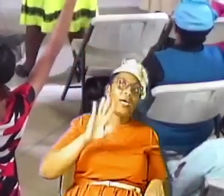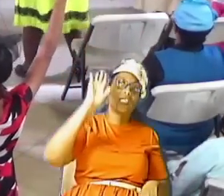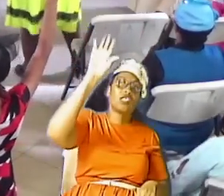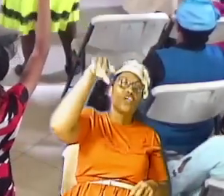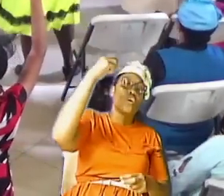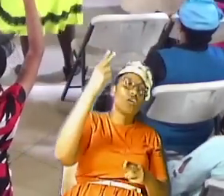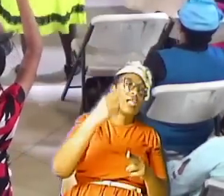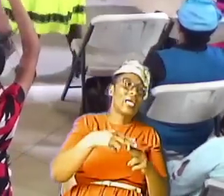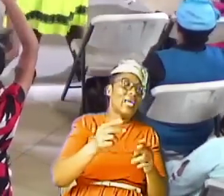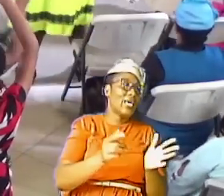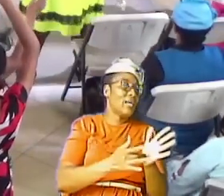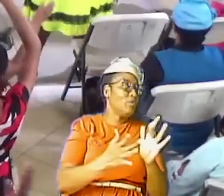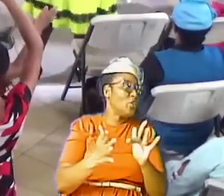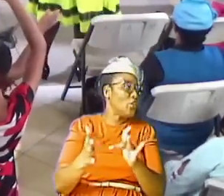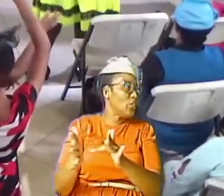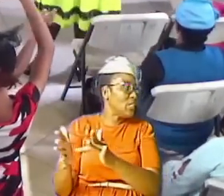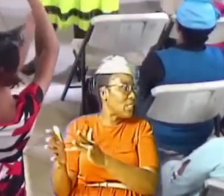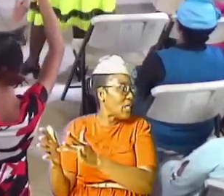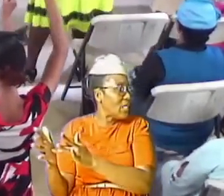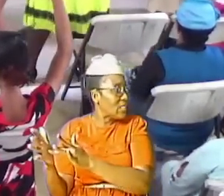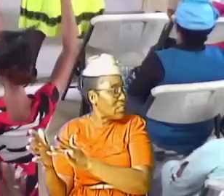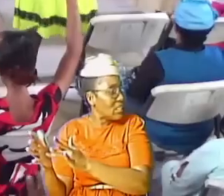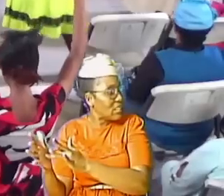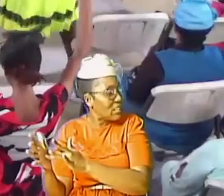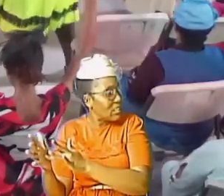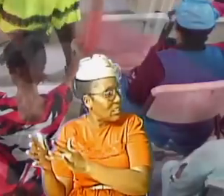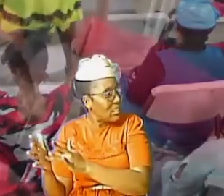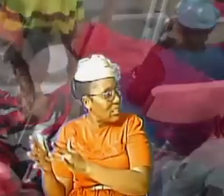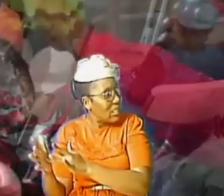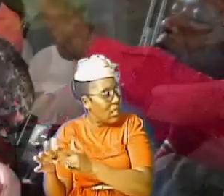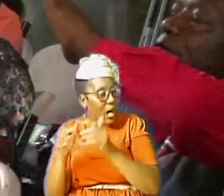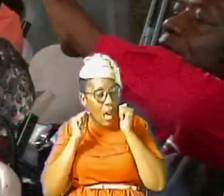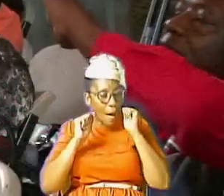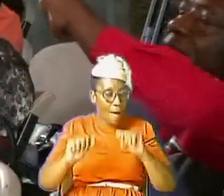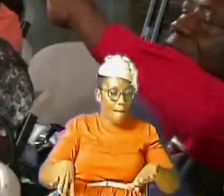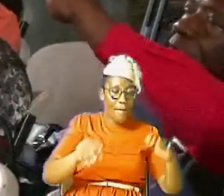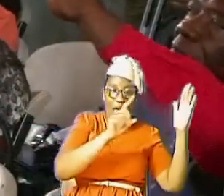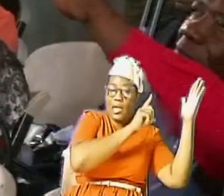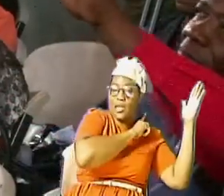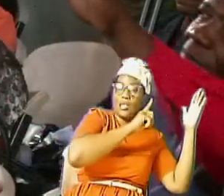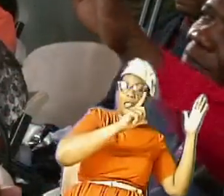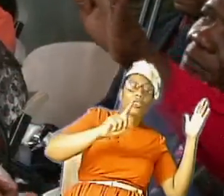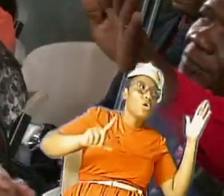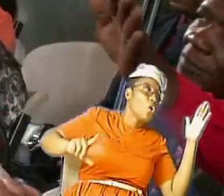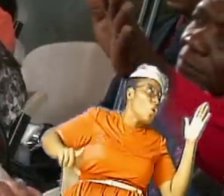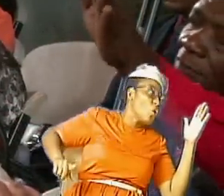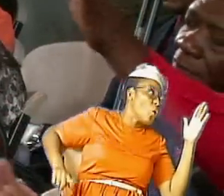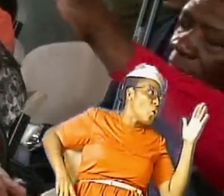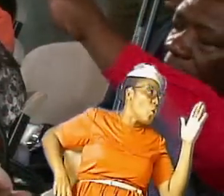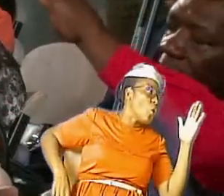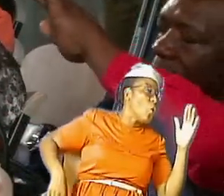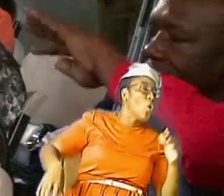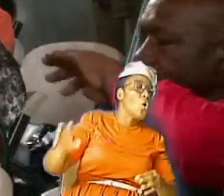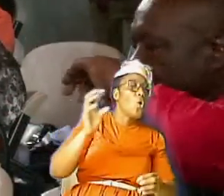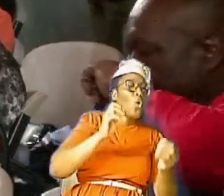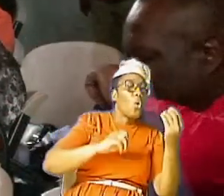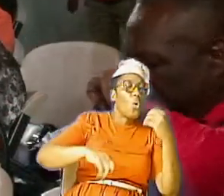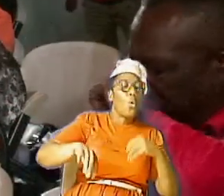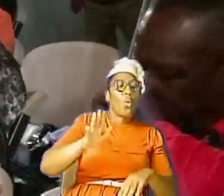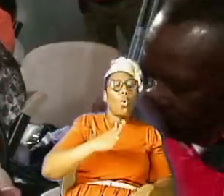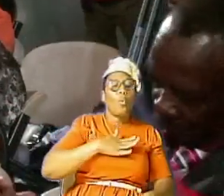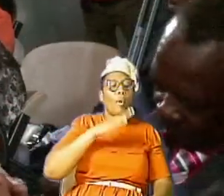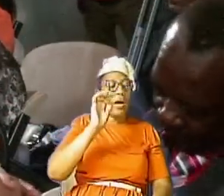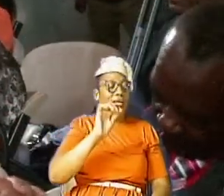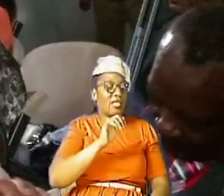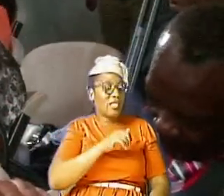you, we bless you, we bless you. Oh, bless the Lord, bless the Lord, bless the Lord, bless the Lord.